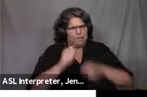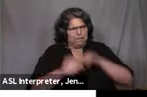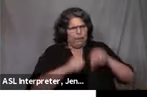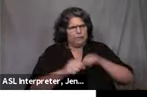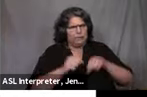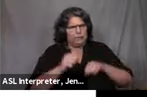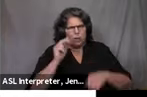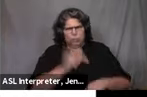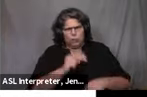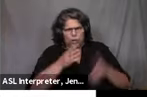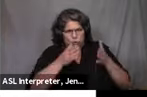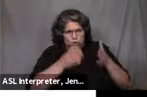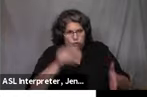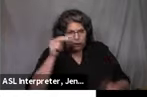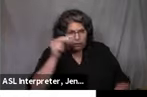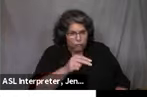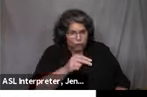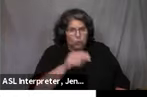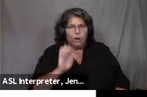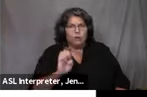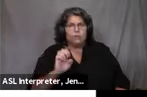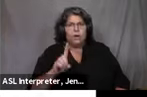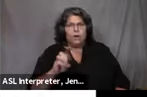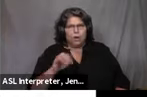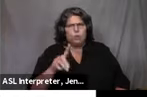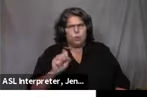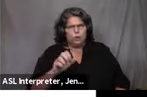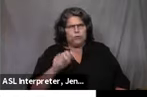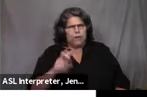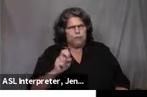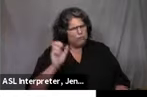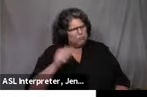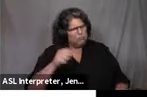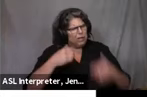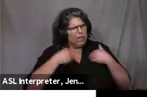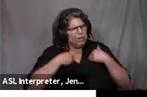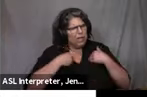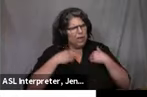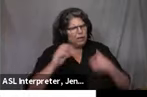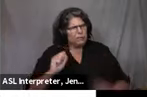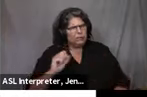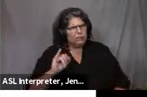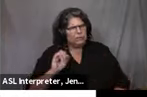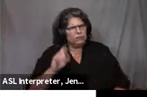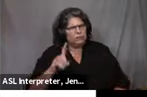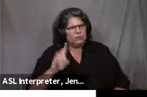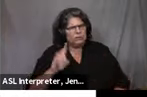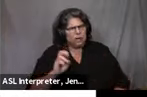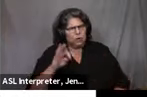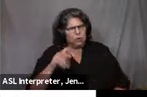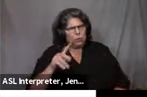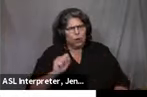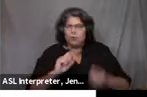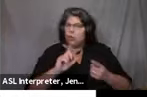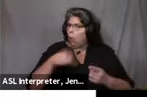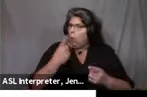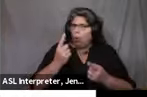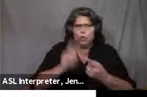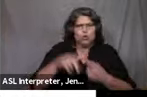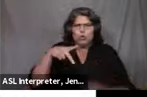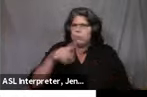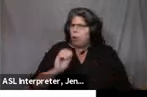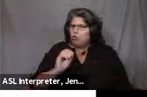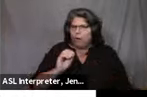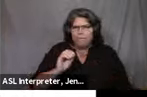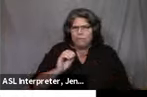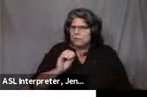Avenue, and I've confirmed that there are indeed sidewalks on both sides of Edwards Avenue. Yeah, but only up to the post office, you